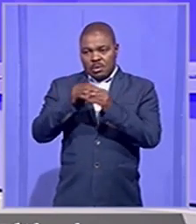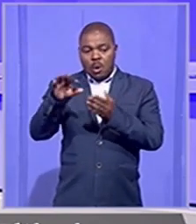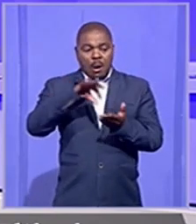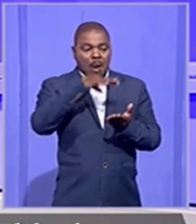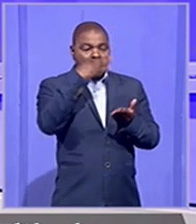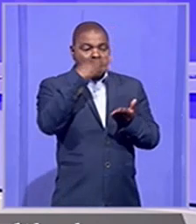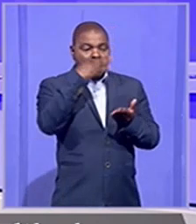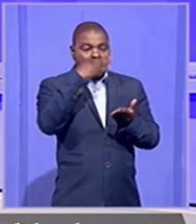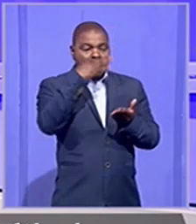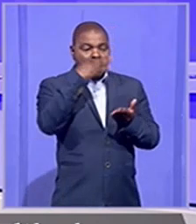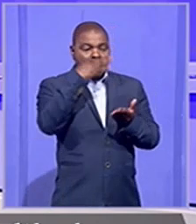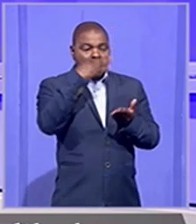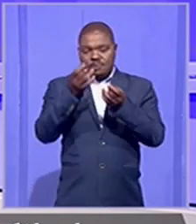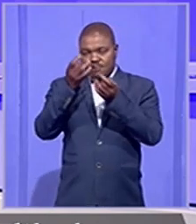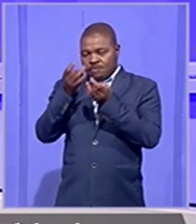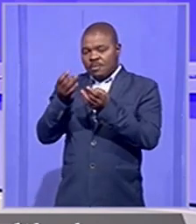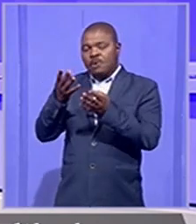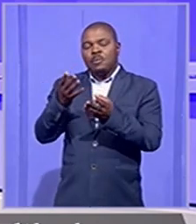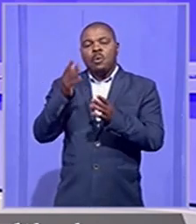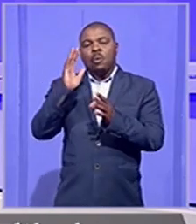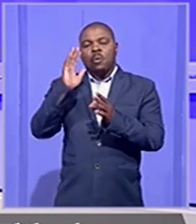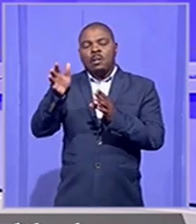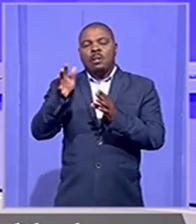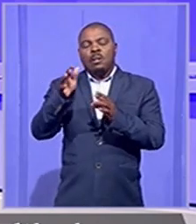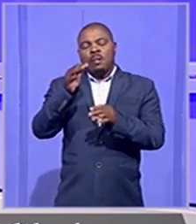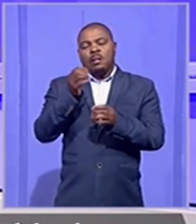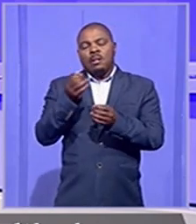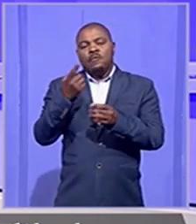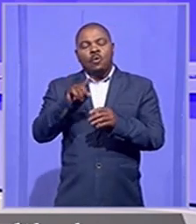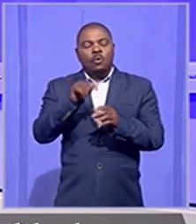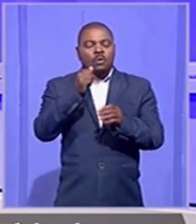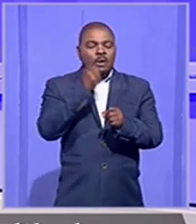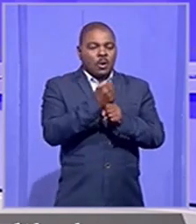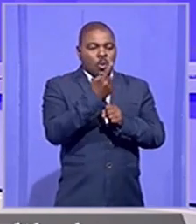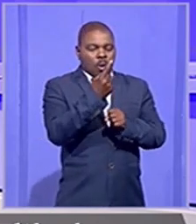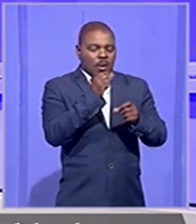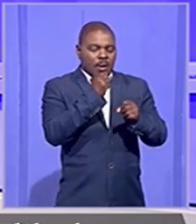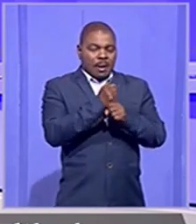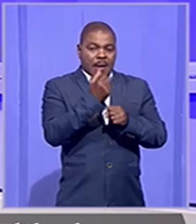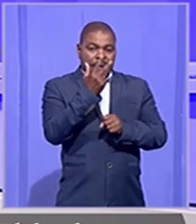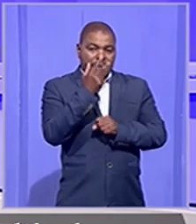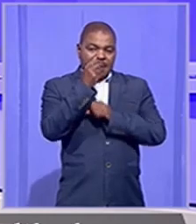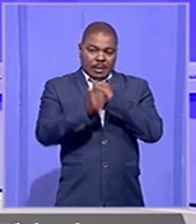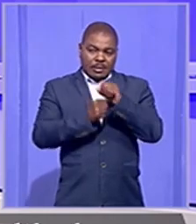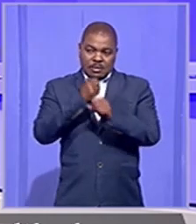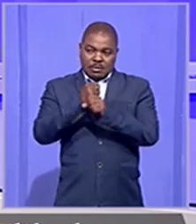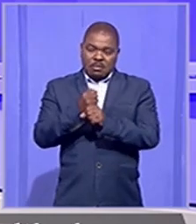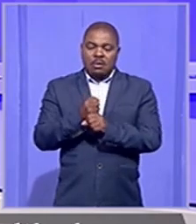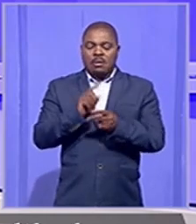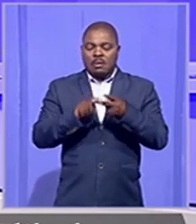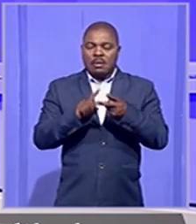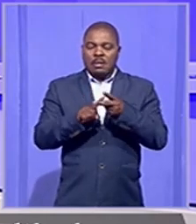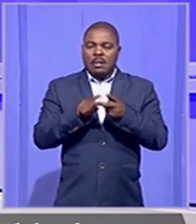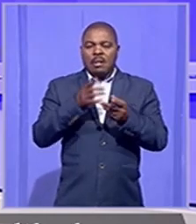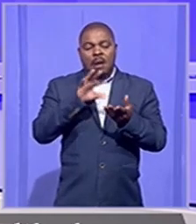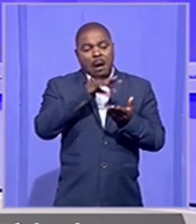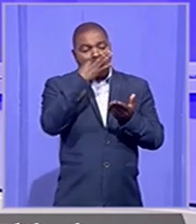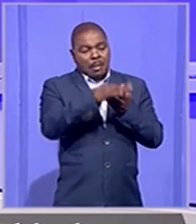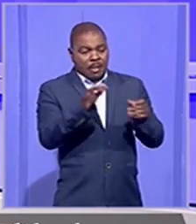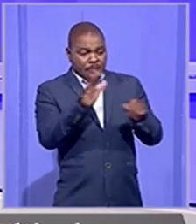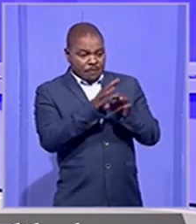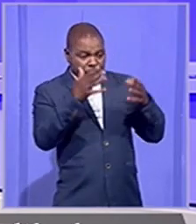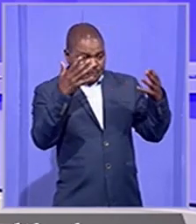bana ba bone dikopo manno mo grade 1 le grade 8 ngwaga o tlang. A re go tlile go bewa kwa setlhoeng dikopo tse